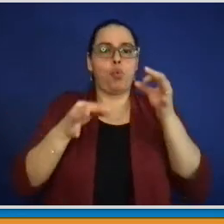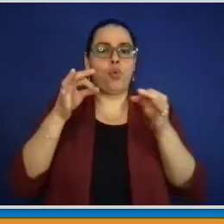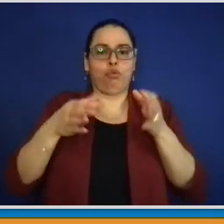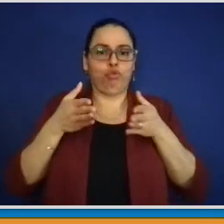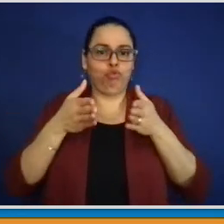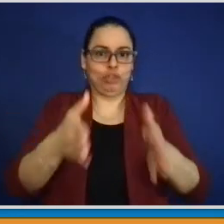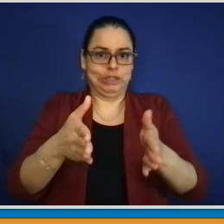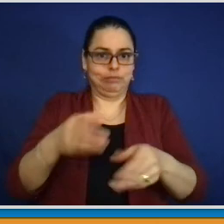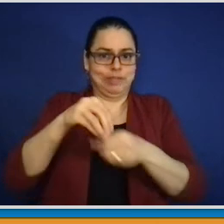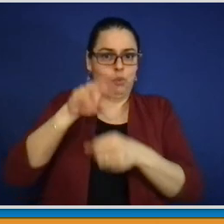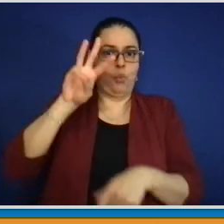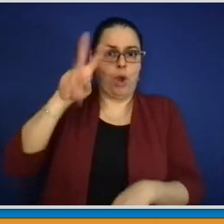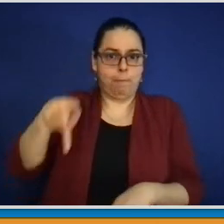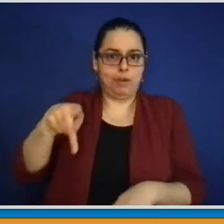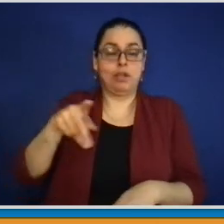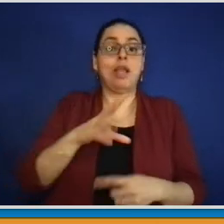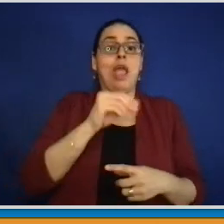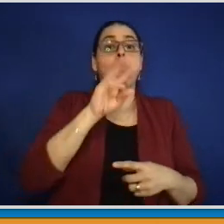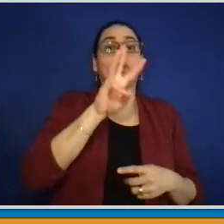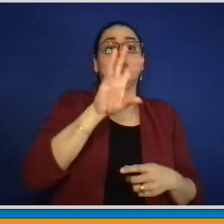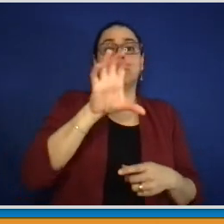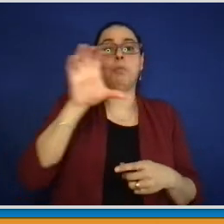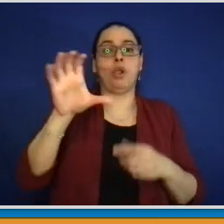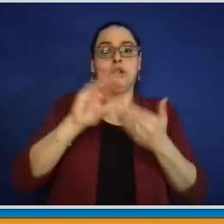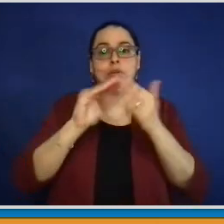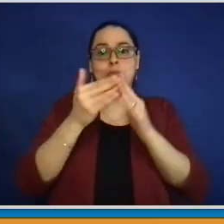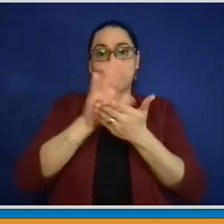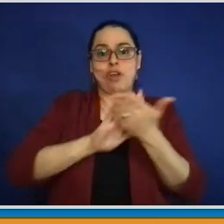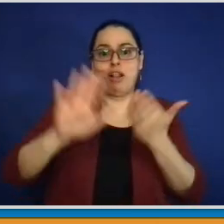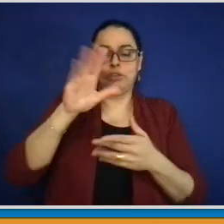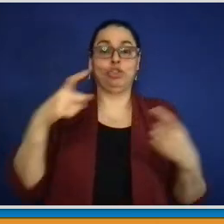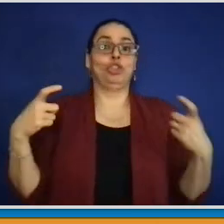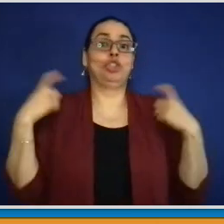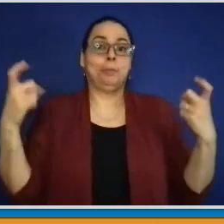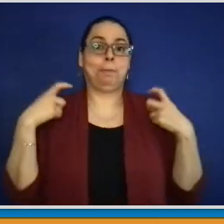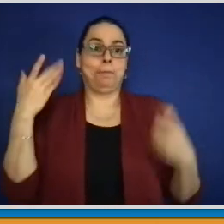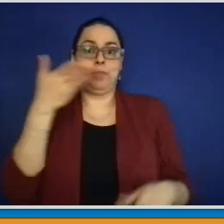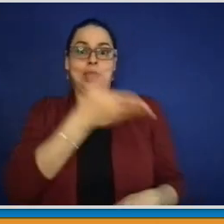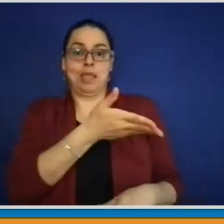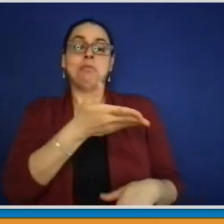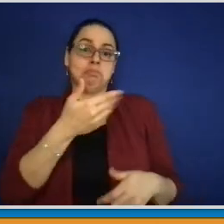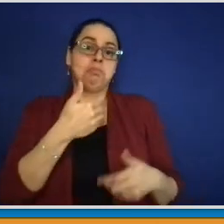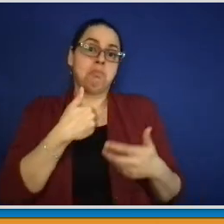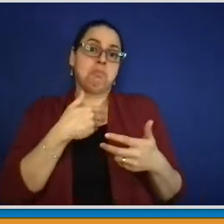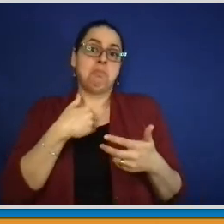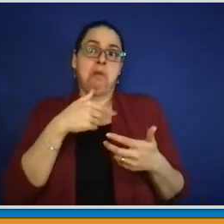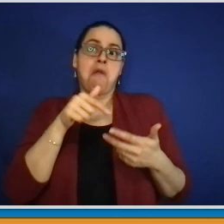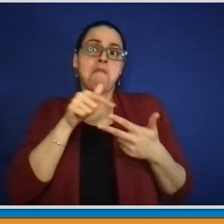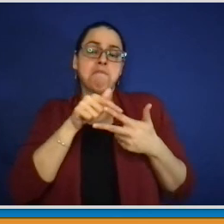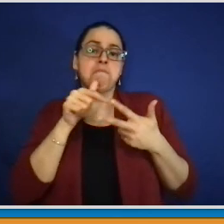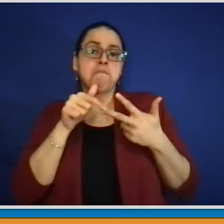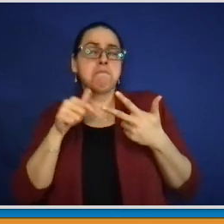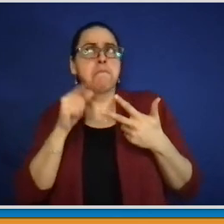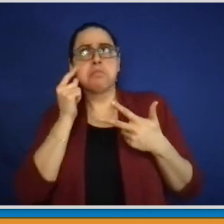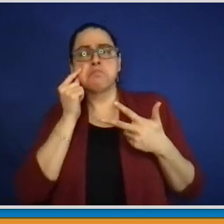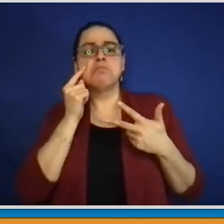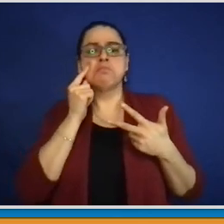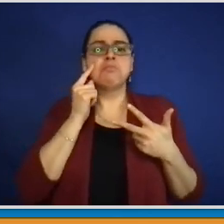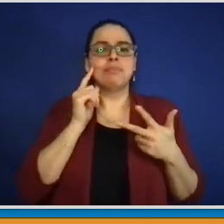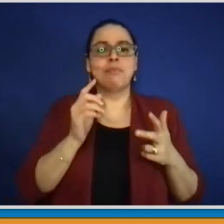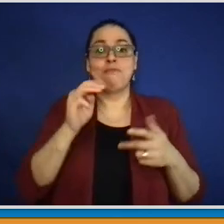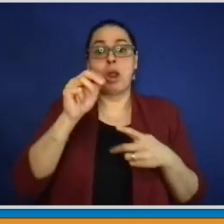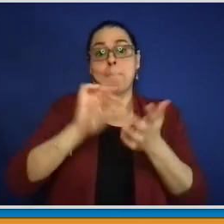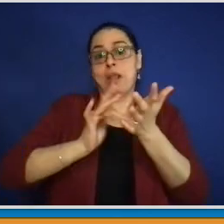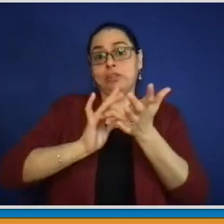on the Greenburgh Mount Pleasant border. Local pharmacies get allocations as well, and you're eligible, as you heard me say